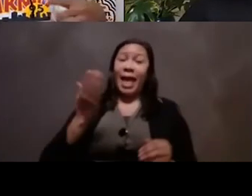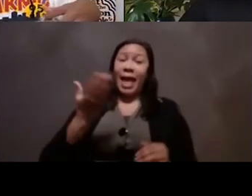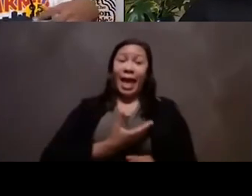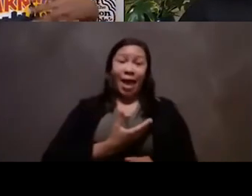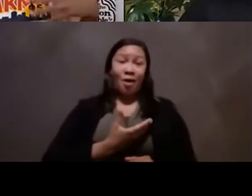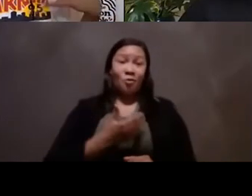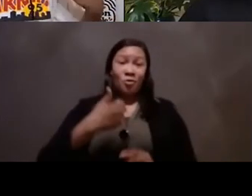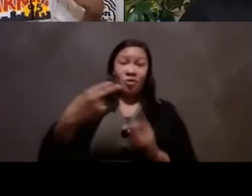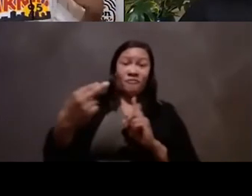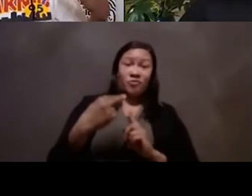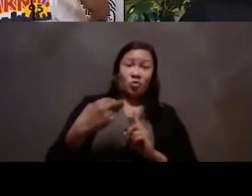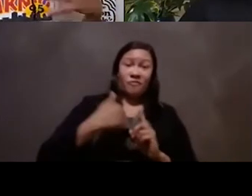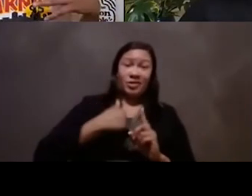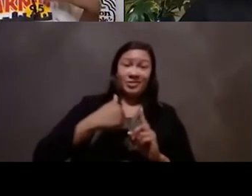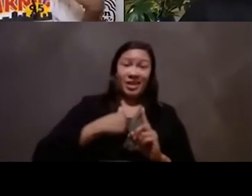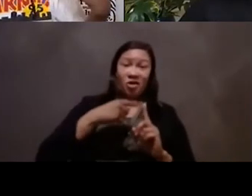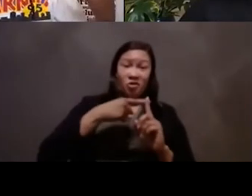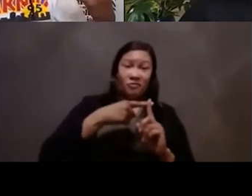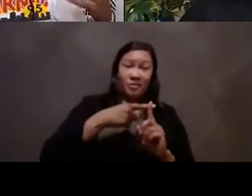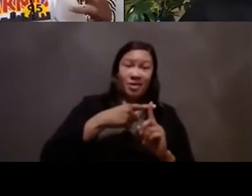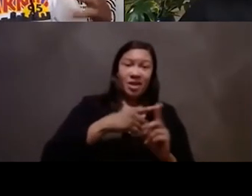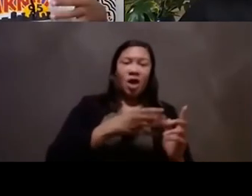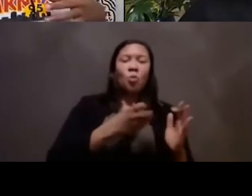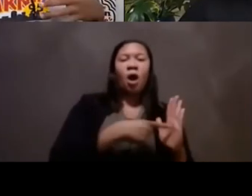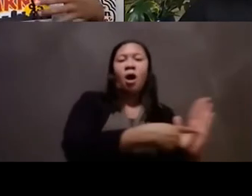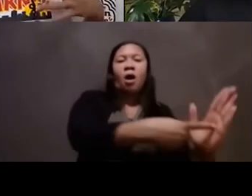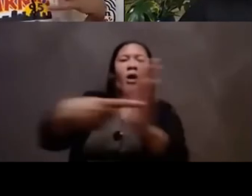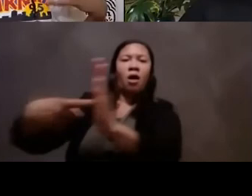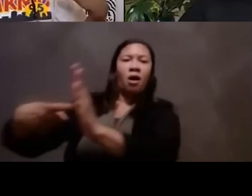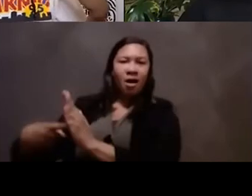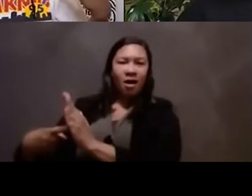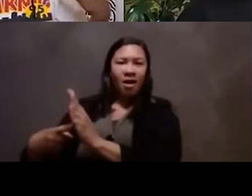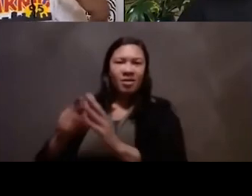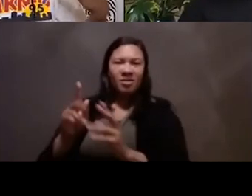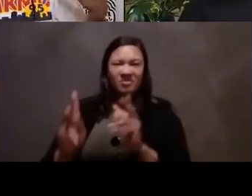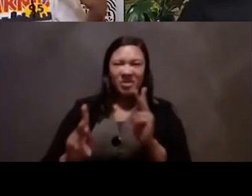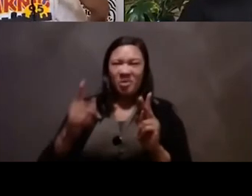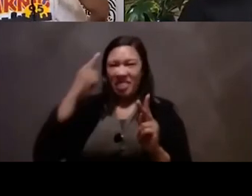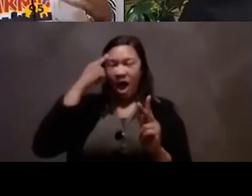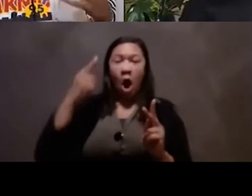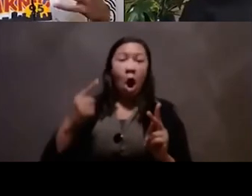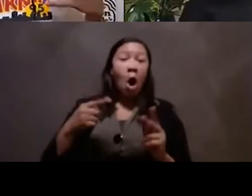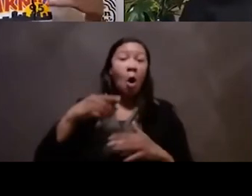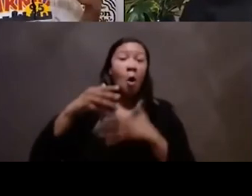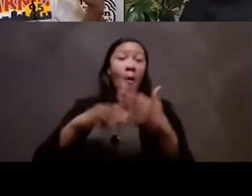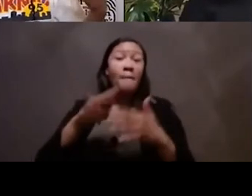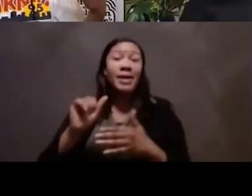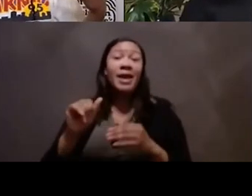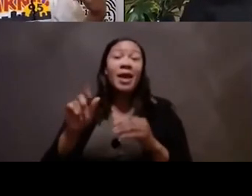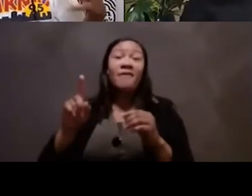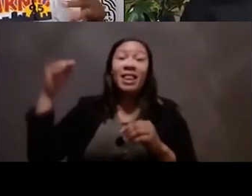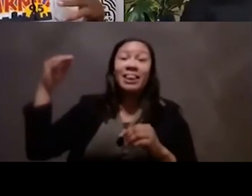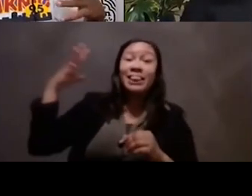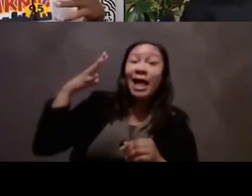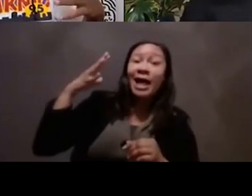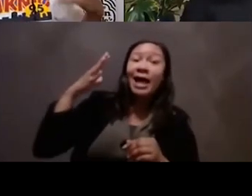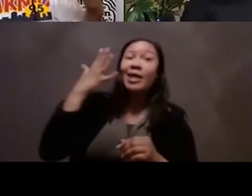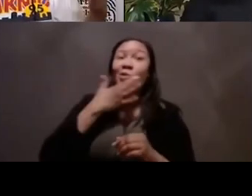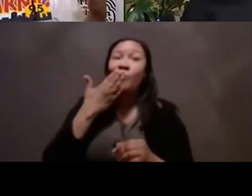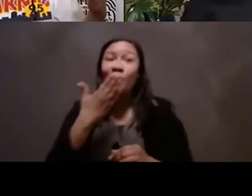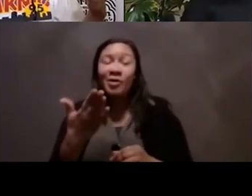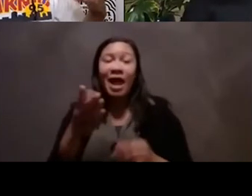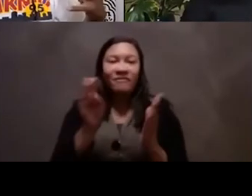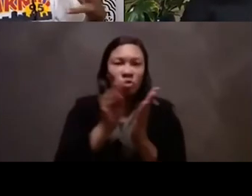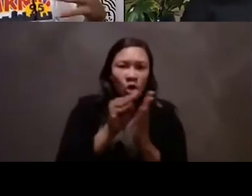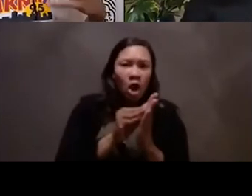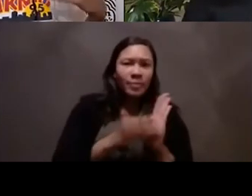public gesture. I think Instagram and other platforms like that make it seem like, oh, if you get the proper light or you look good, you have to document it for